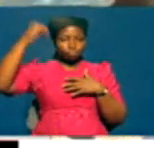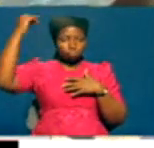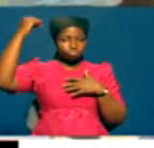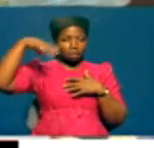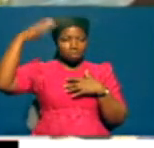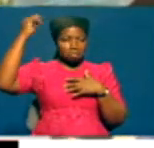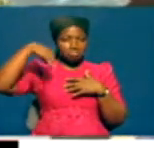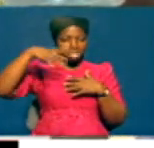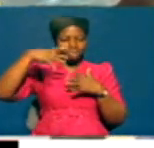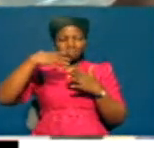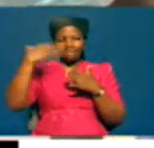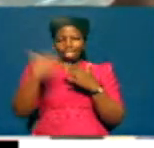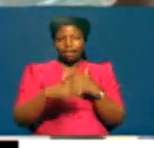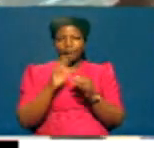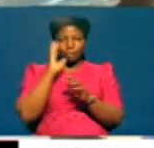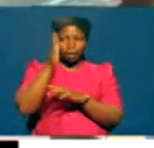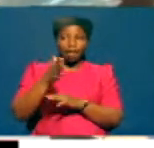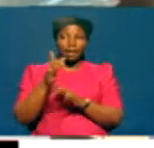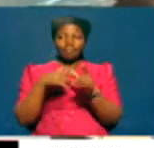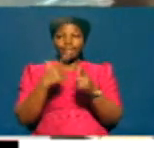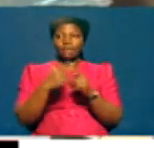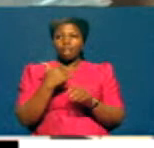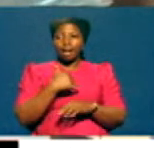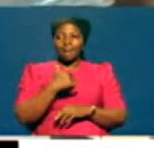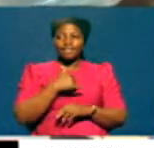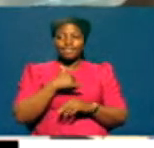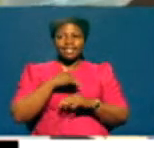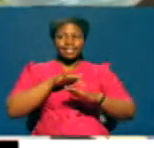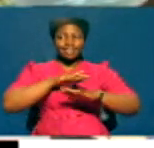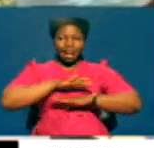and they will be adequate,